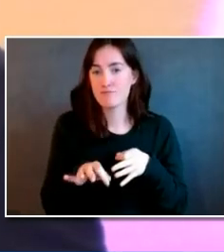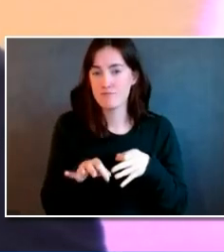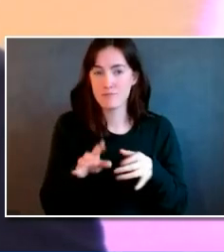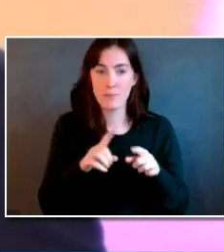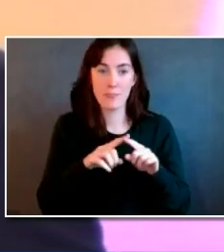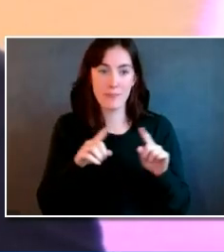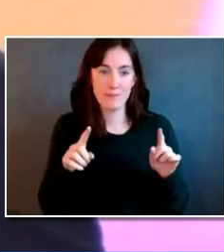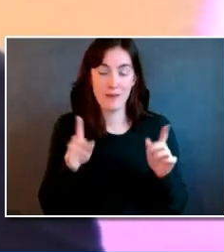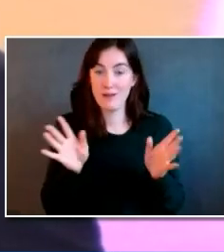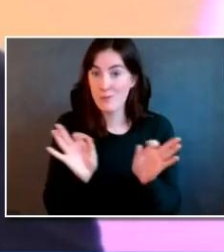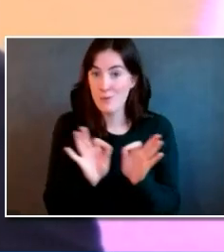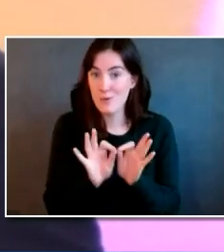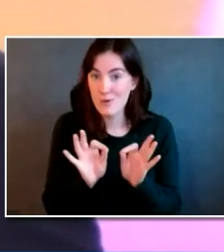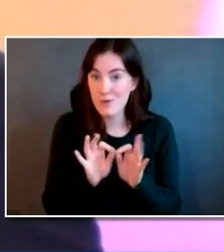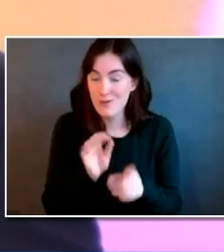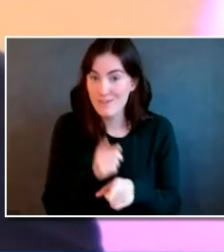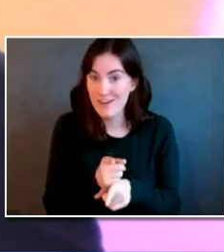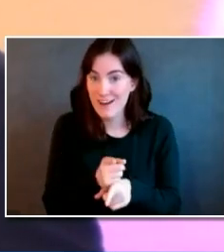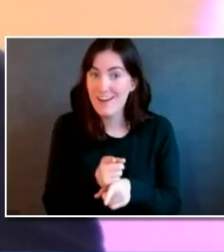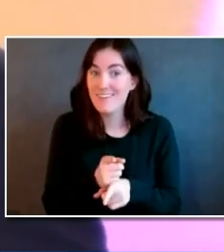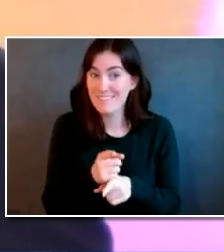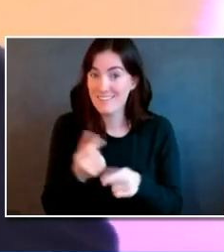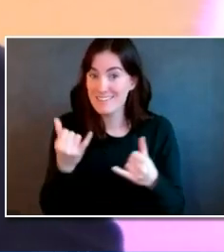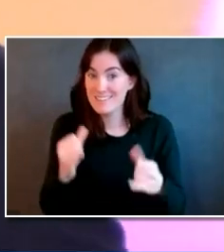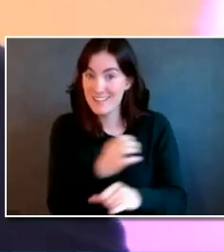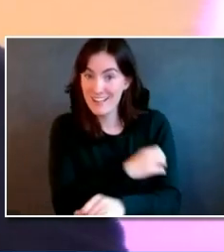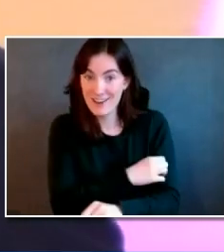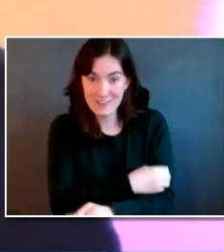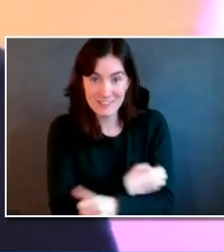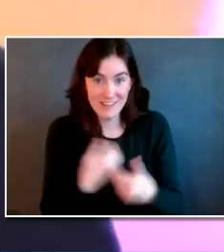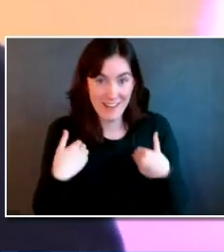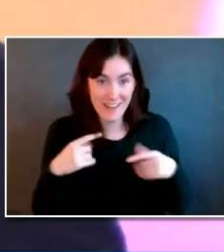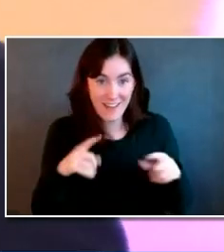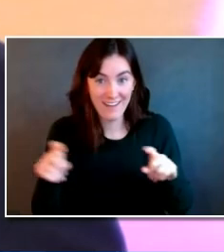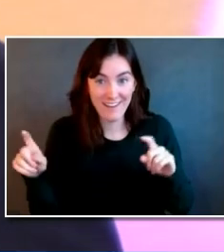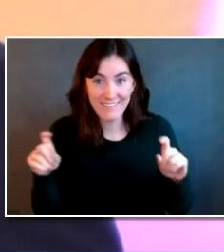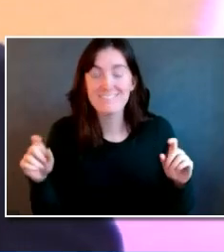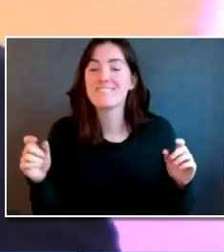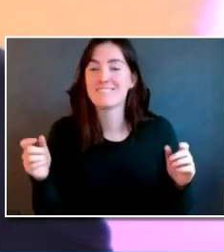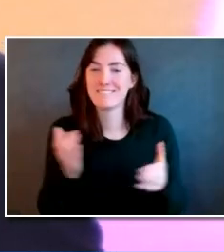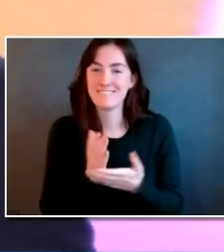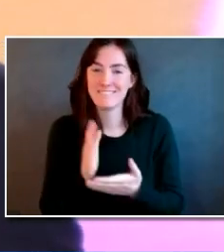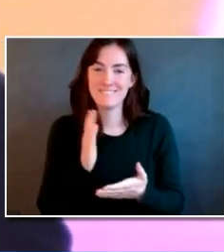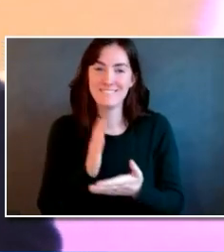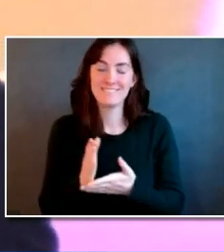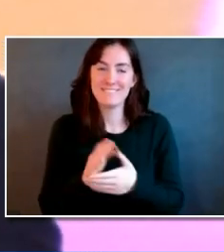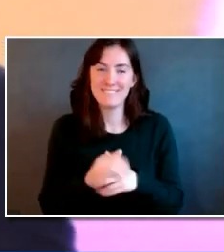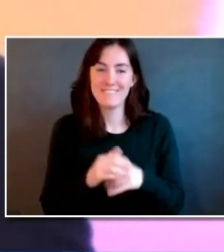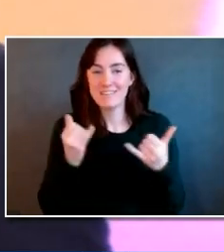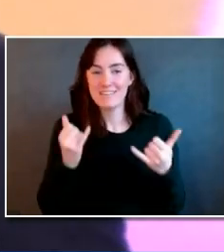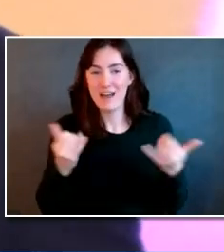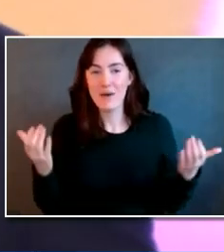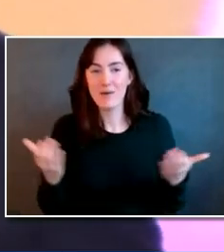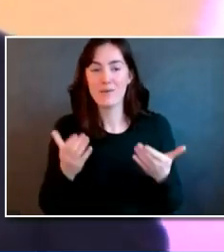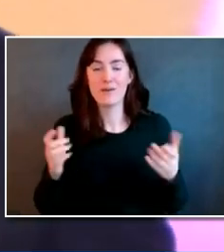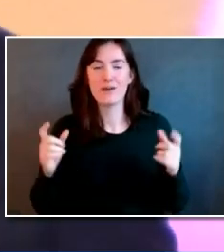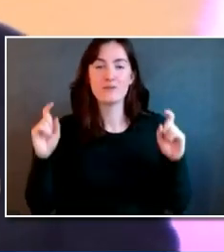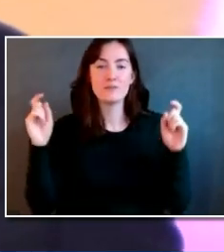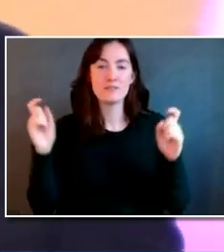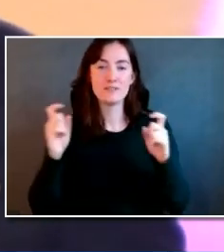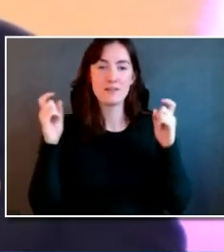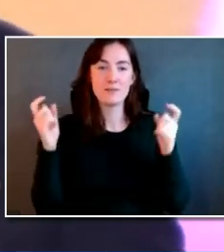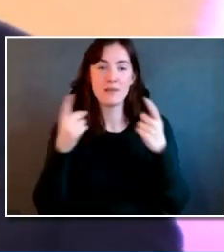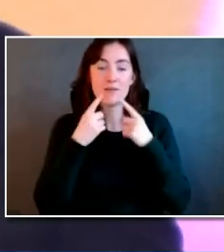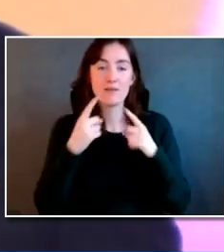worth it, right? Okay, we still got some energy? Okay, all right. While we're here, of course, to celebrate the accomplishment of our beloved